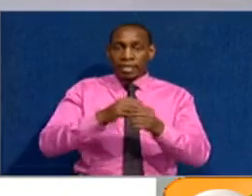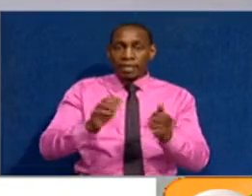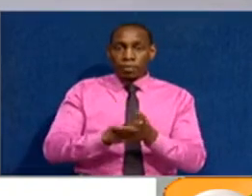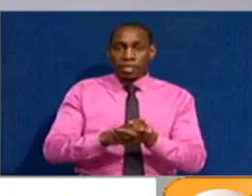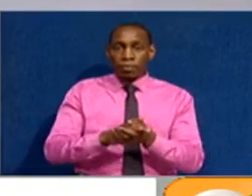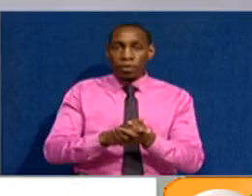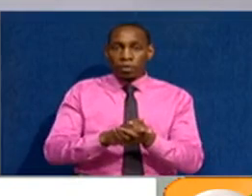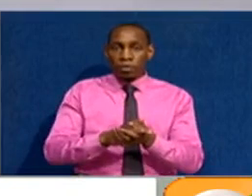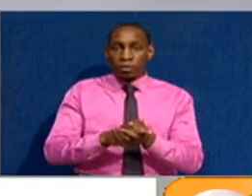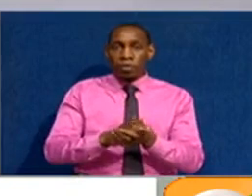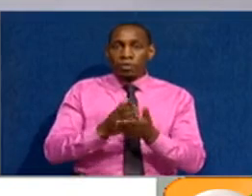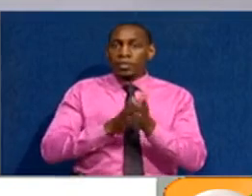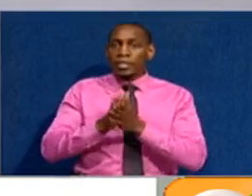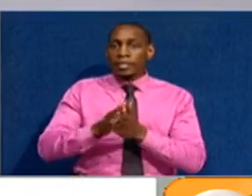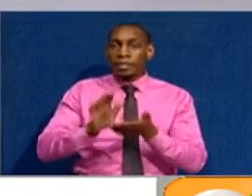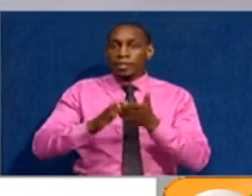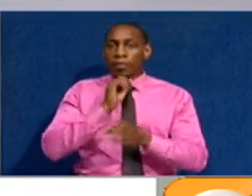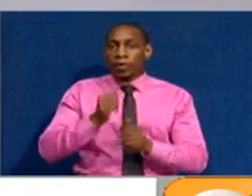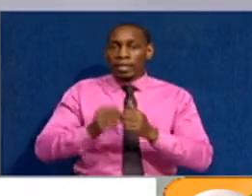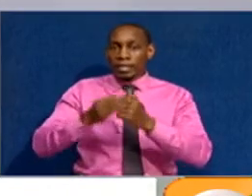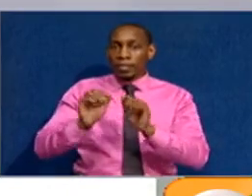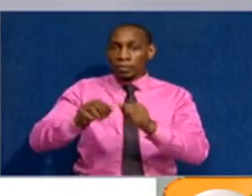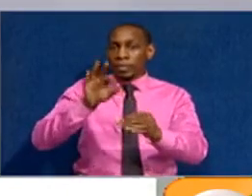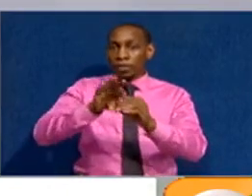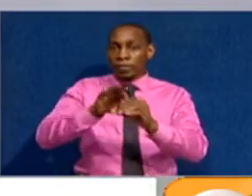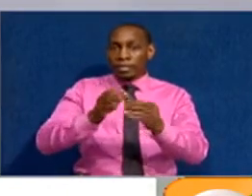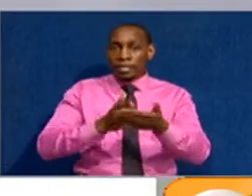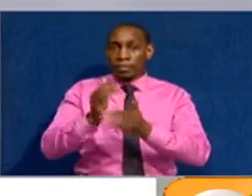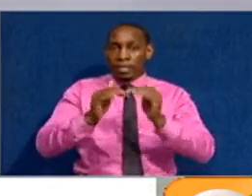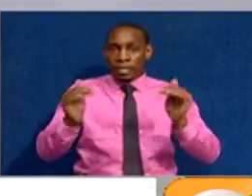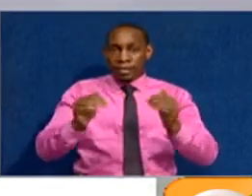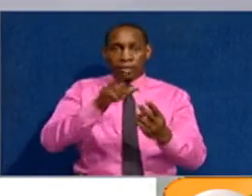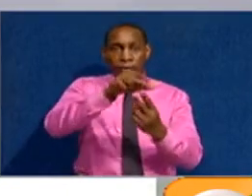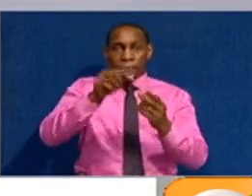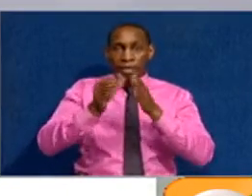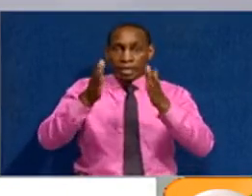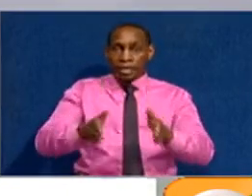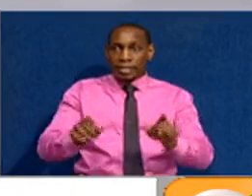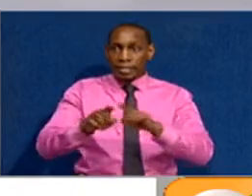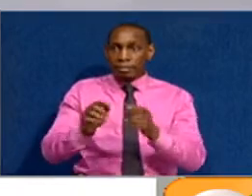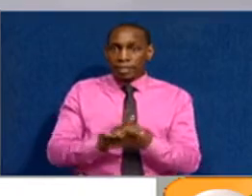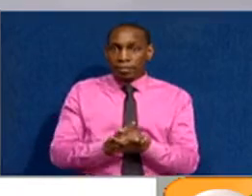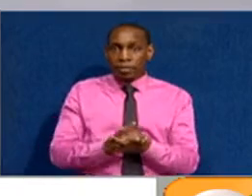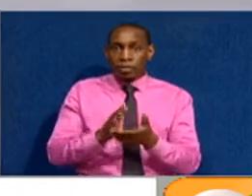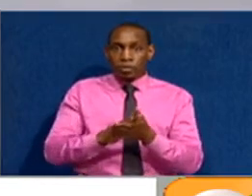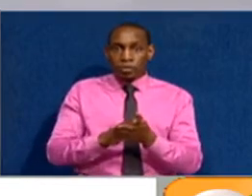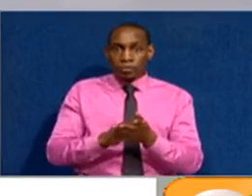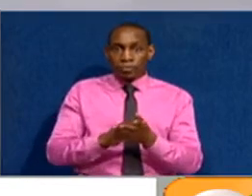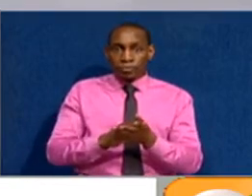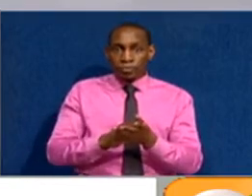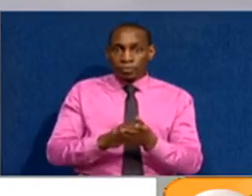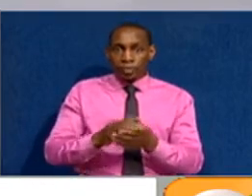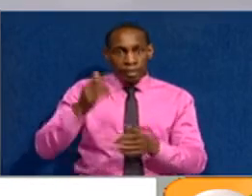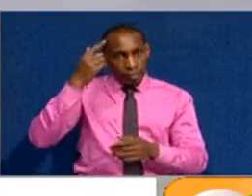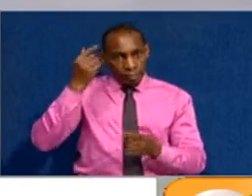turn 18 and register as a voter and finally exercise our democratic right to choose our leaders and have that black mark on your finger to